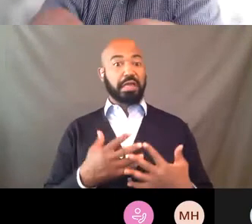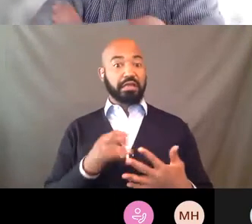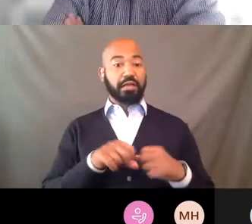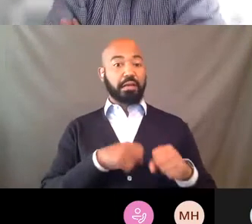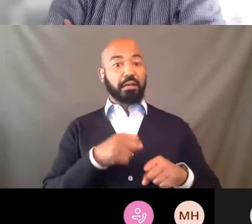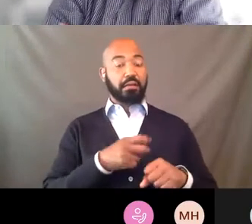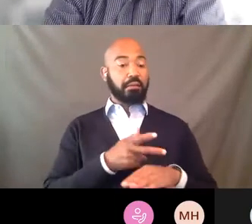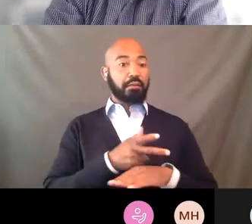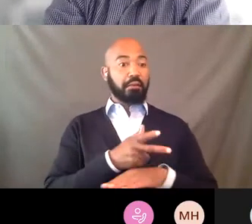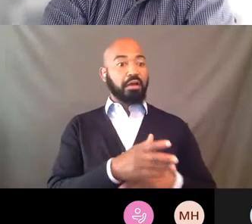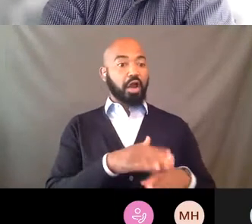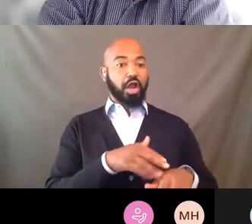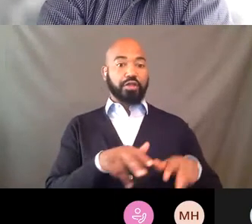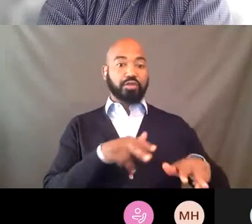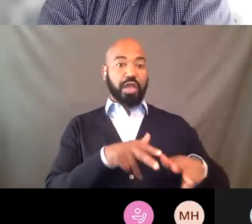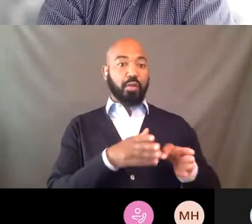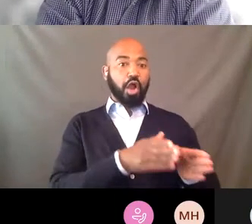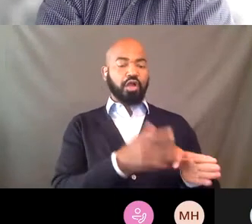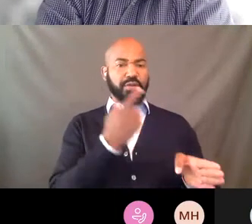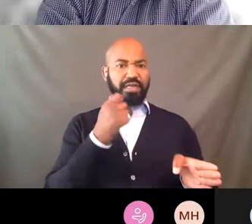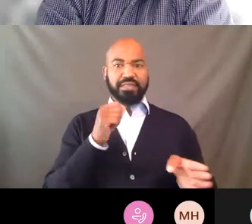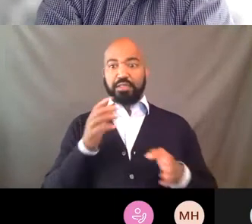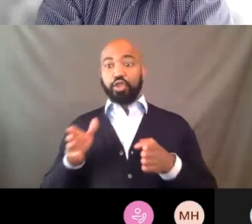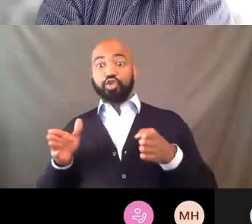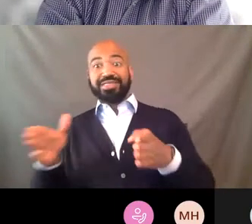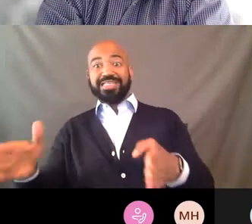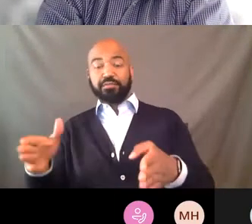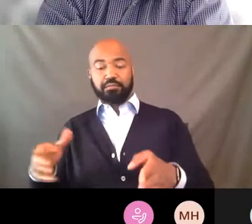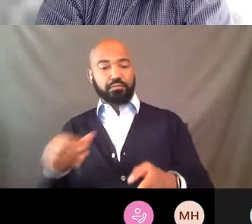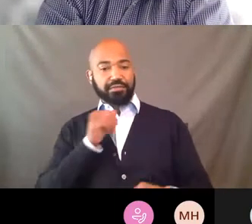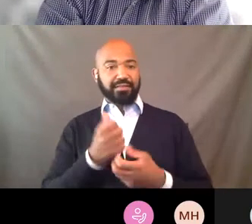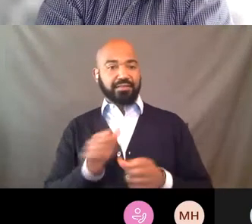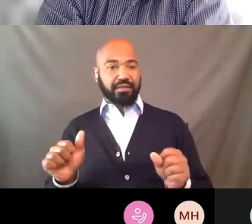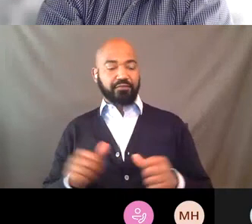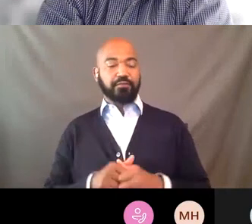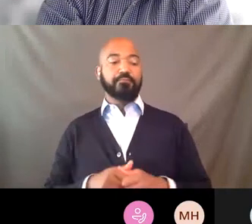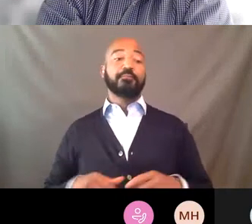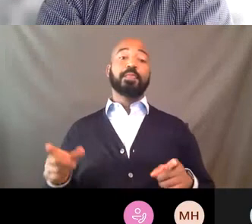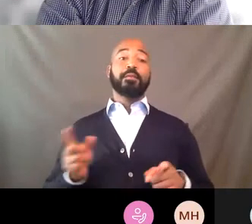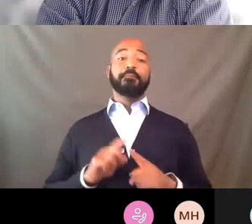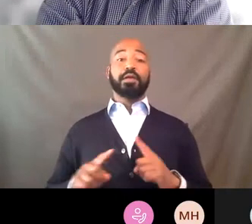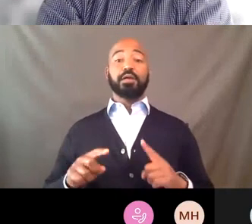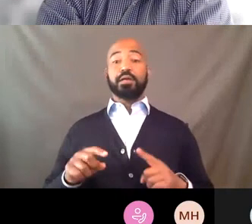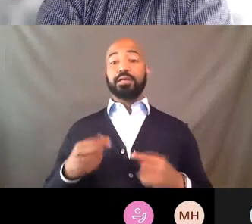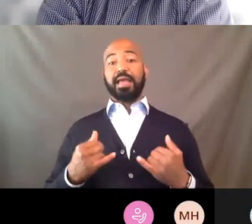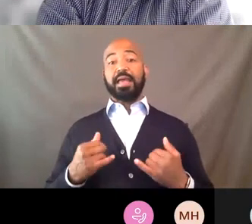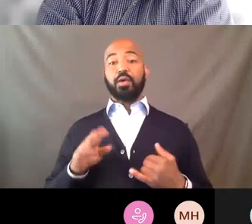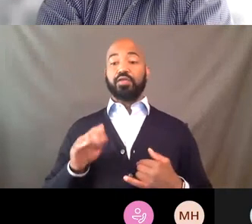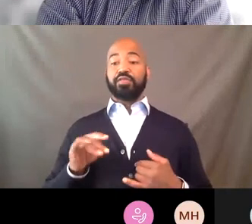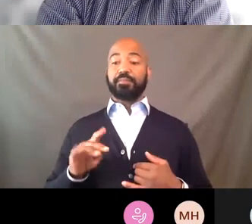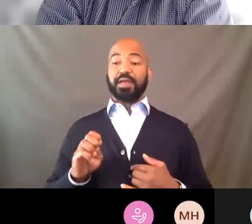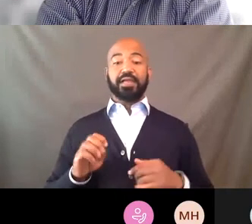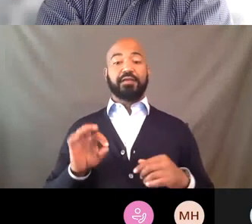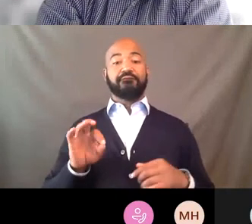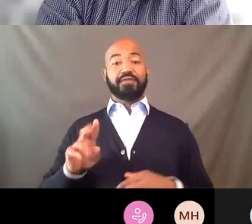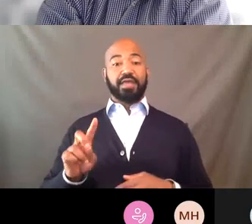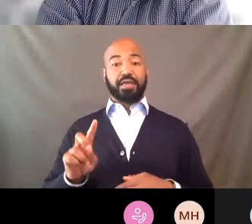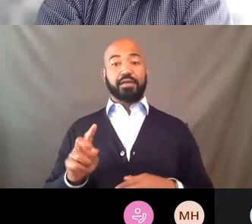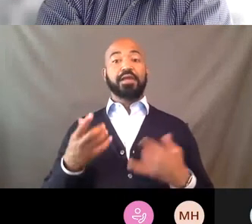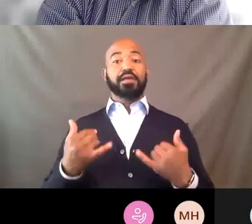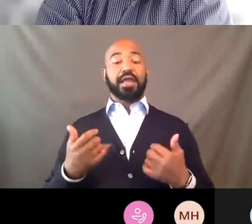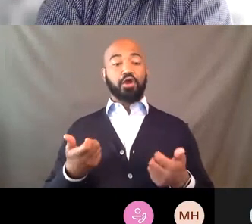unsafe in the street. But I will say that right now the Bike Fed is actively trying to work to